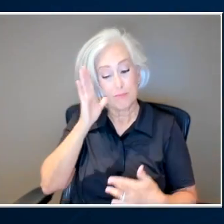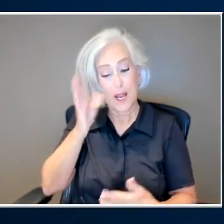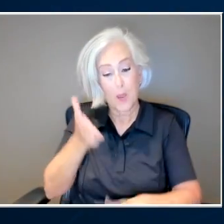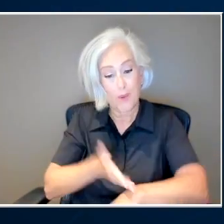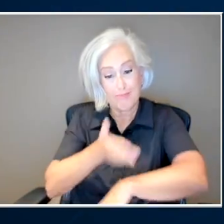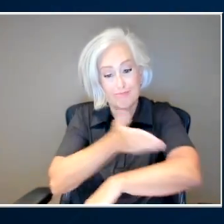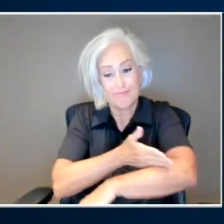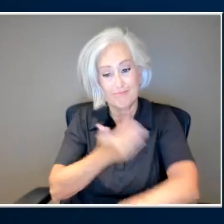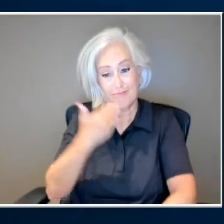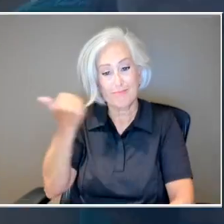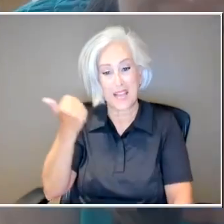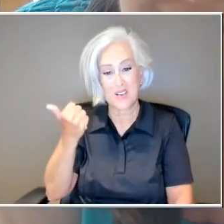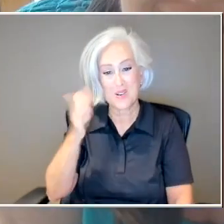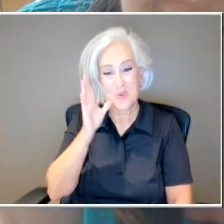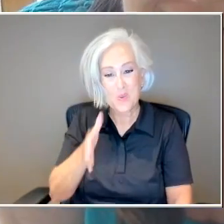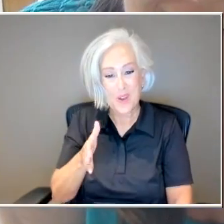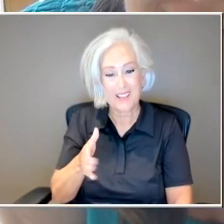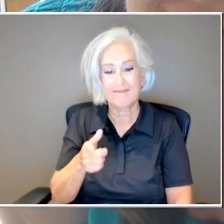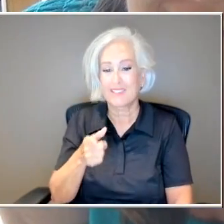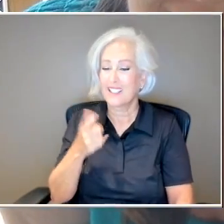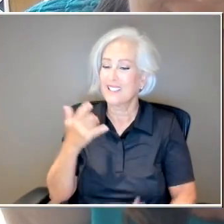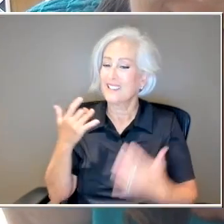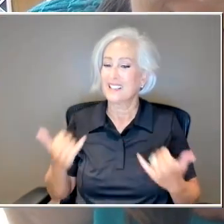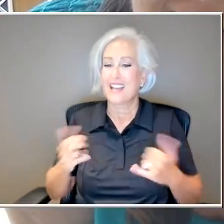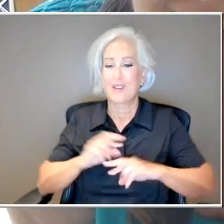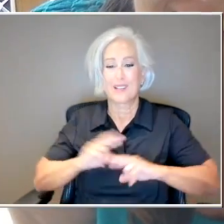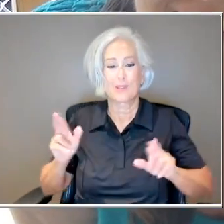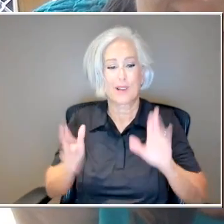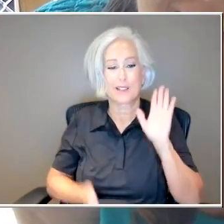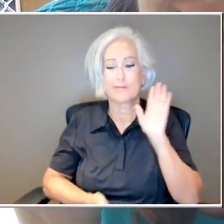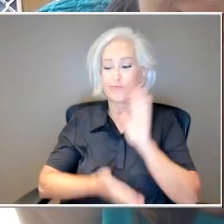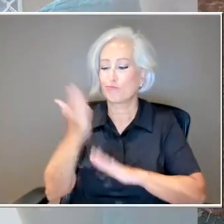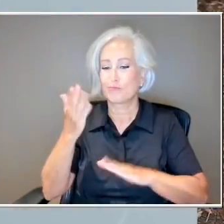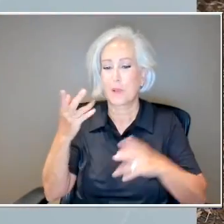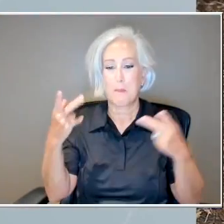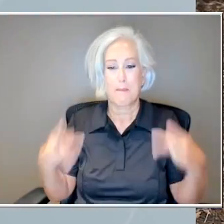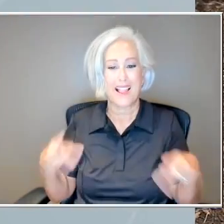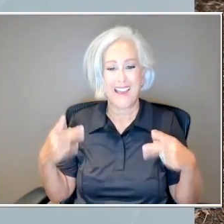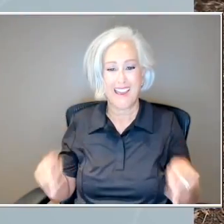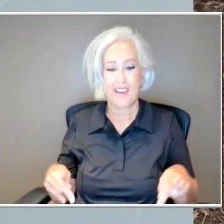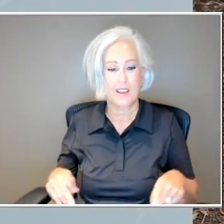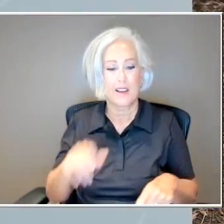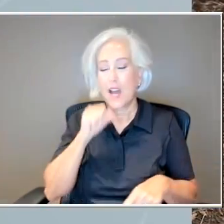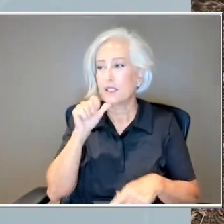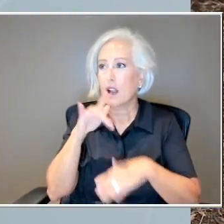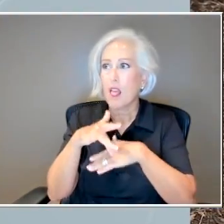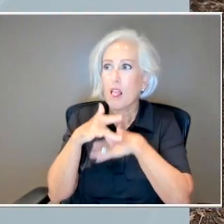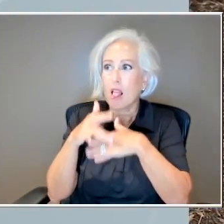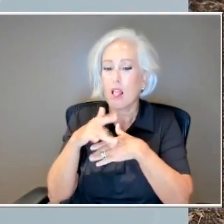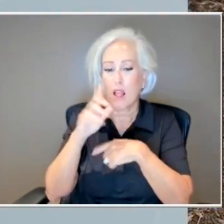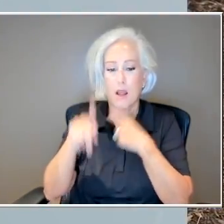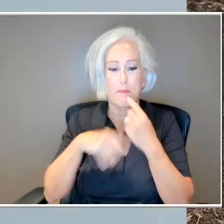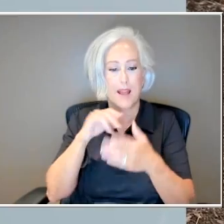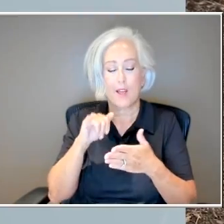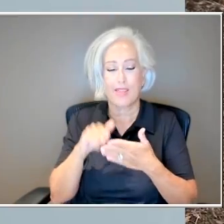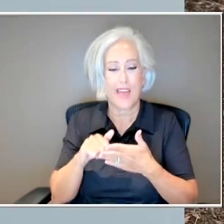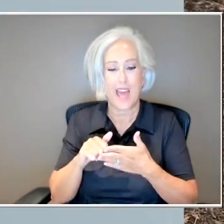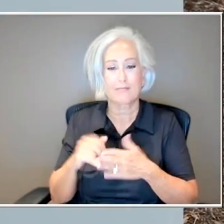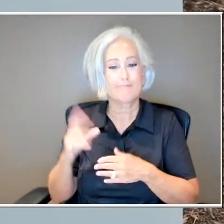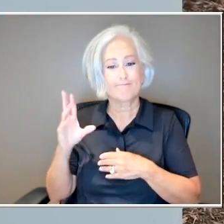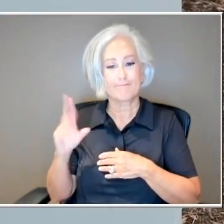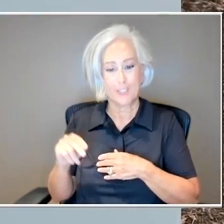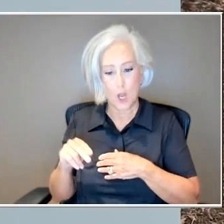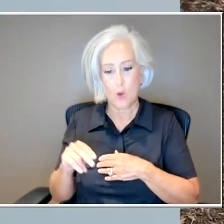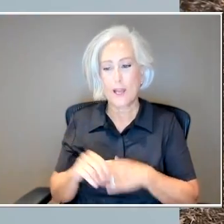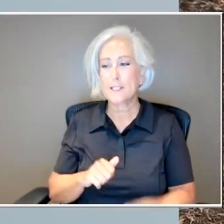that was basically it. He's ready to go back and outside and play. Yeah. I didn't linger on it. I stiff upper lip and